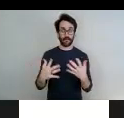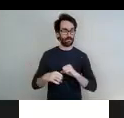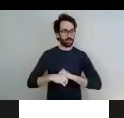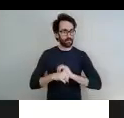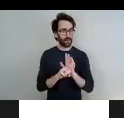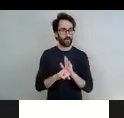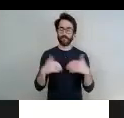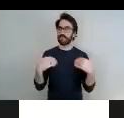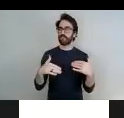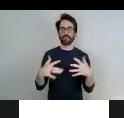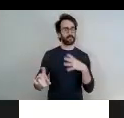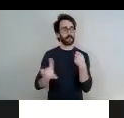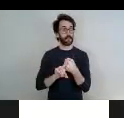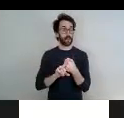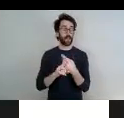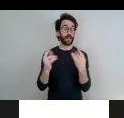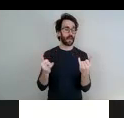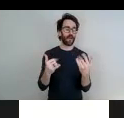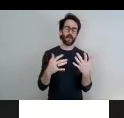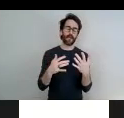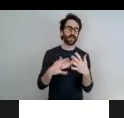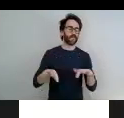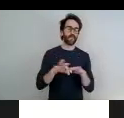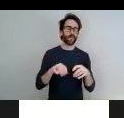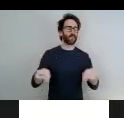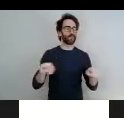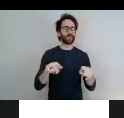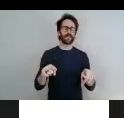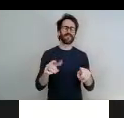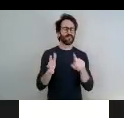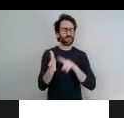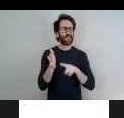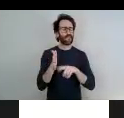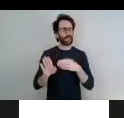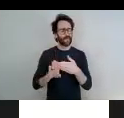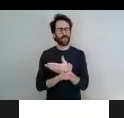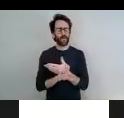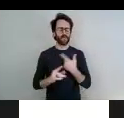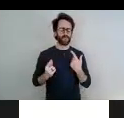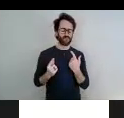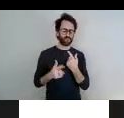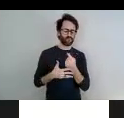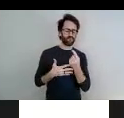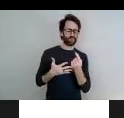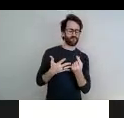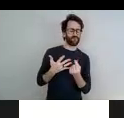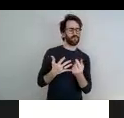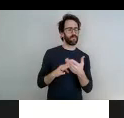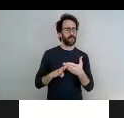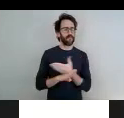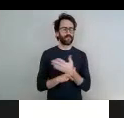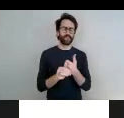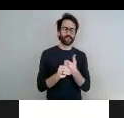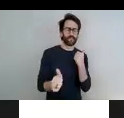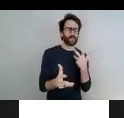that it's so important to always do your research and take the necessary steps to prevent yourself from